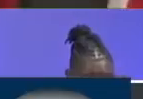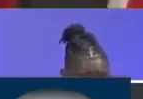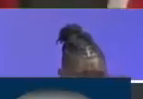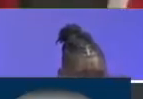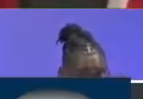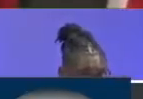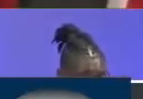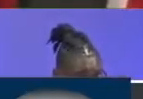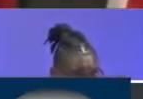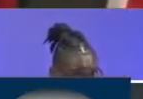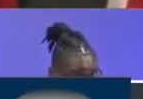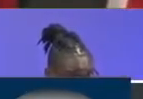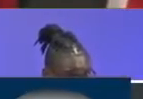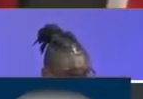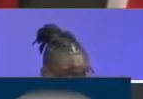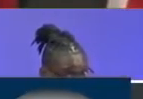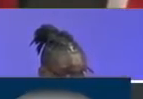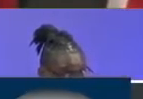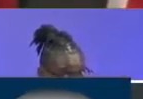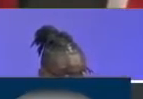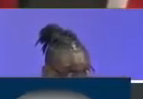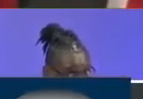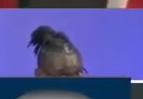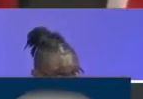Attorney General, could you explain that out?